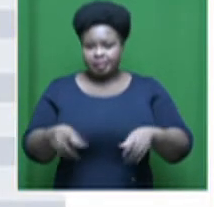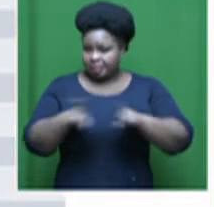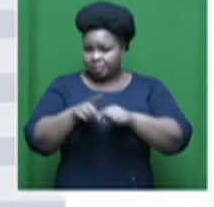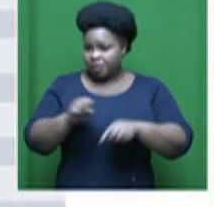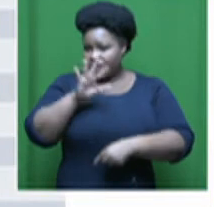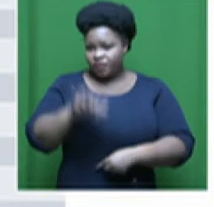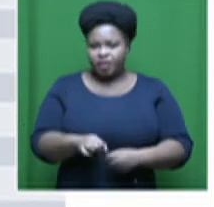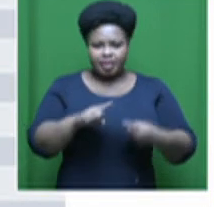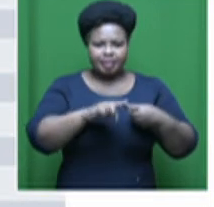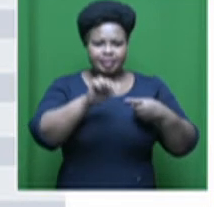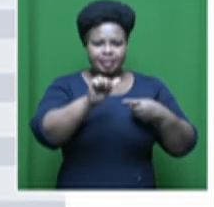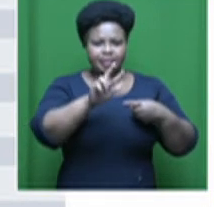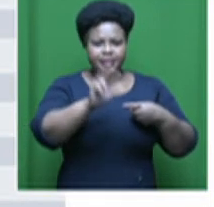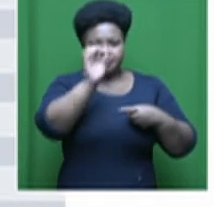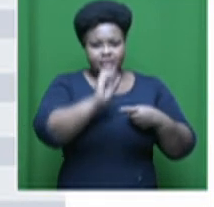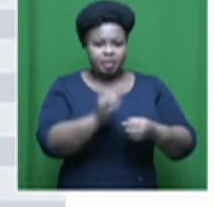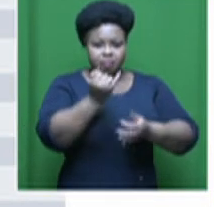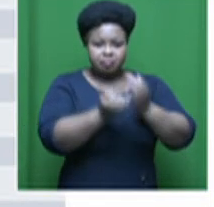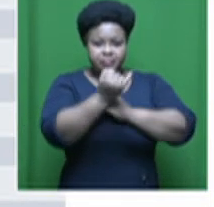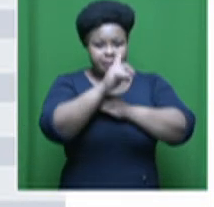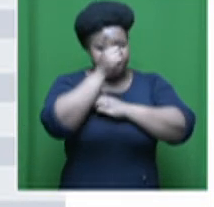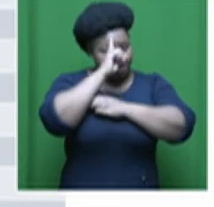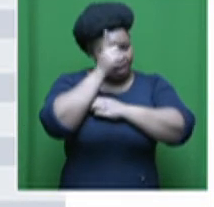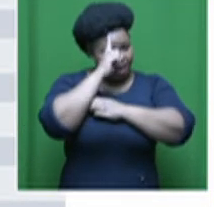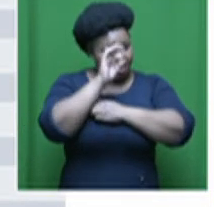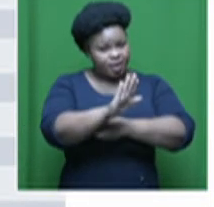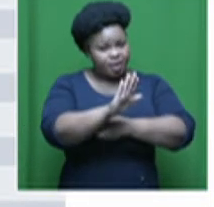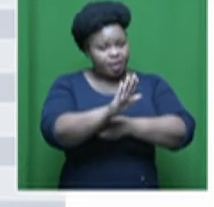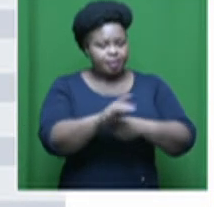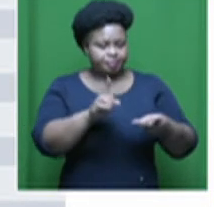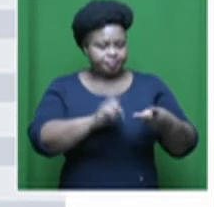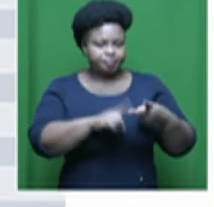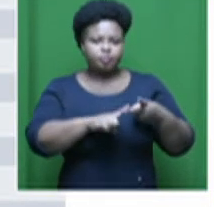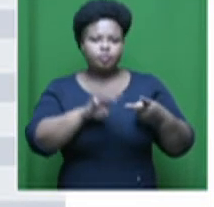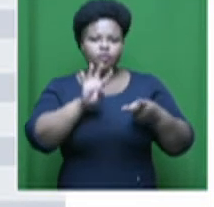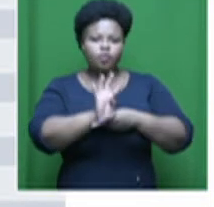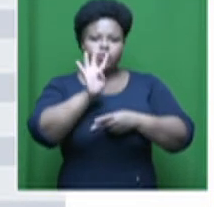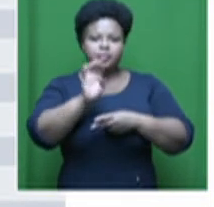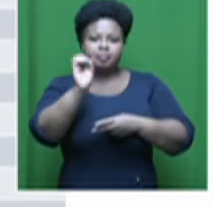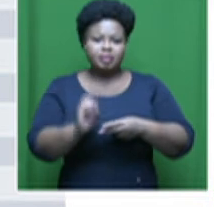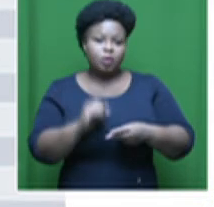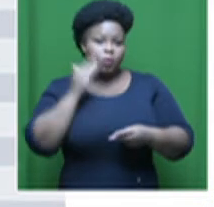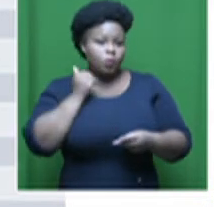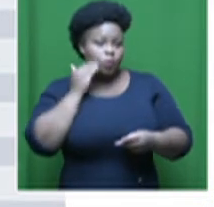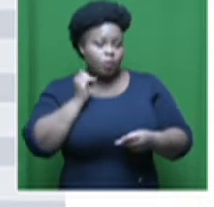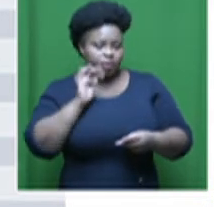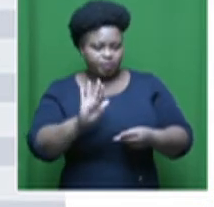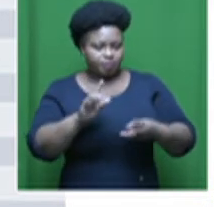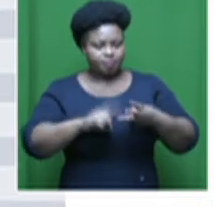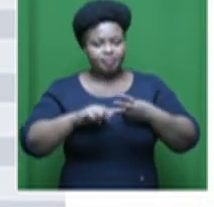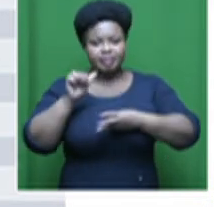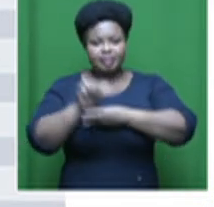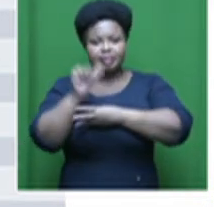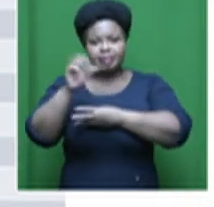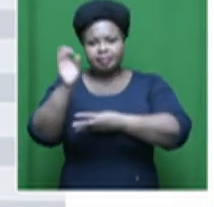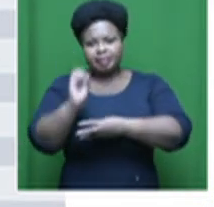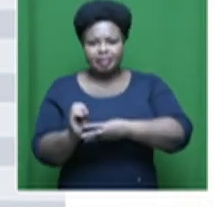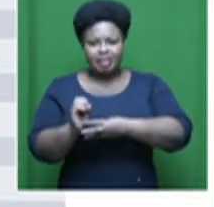with 68% of individuals being of Black African descent, 14% being white, and